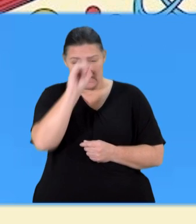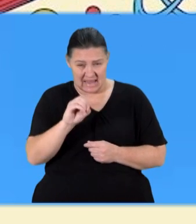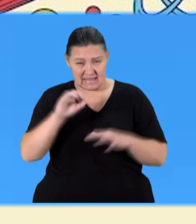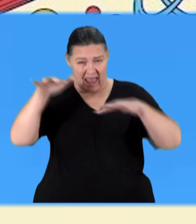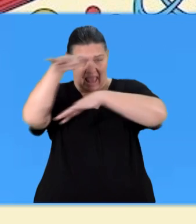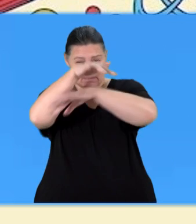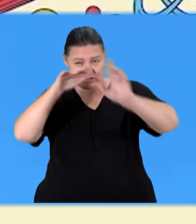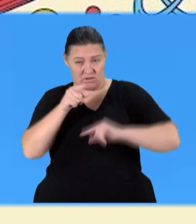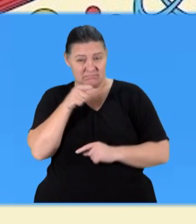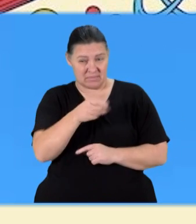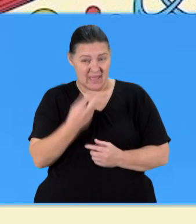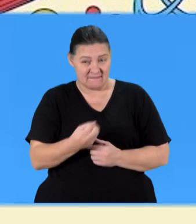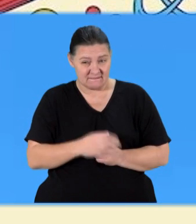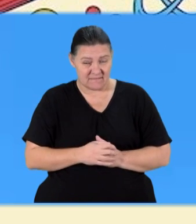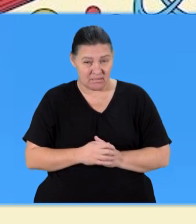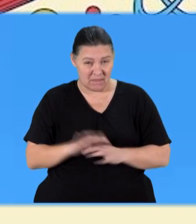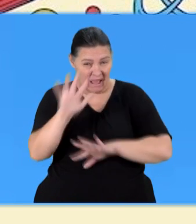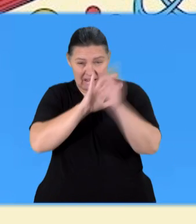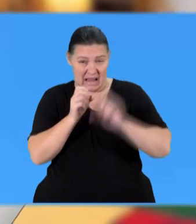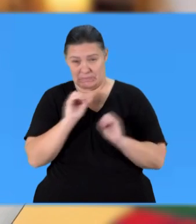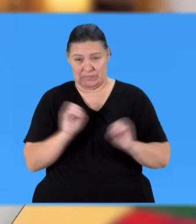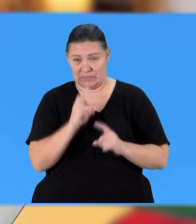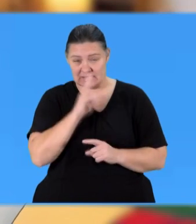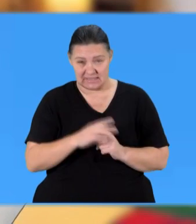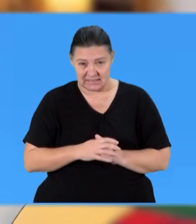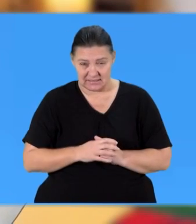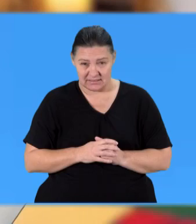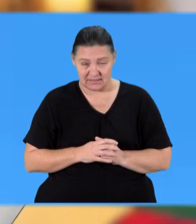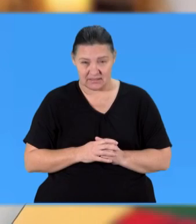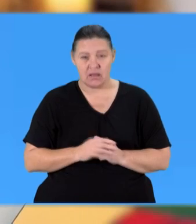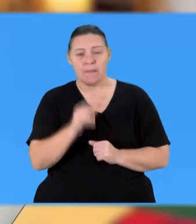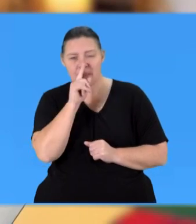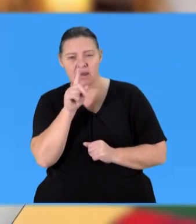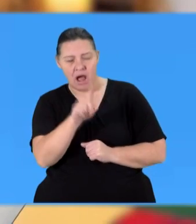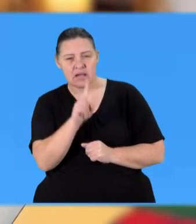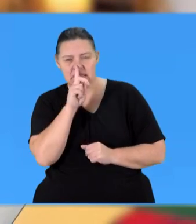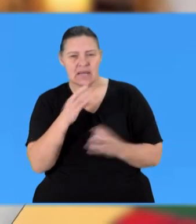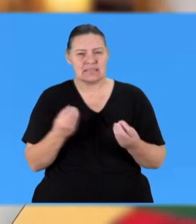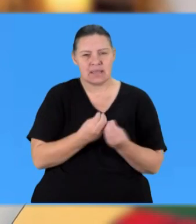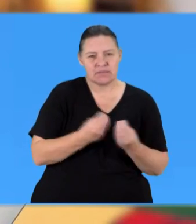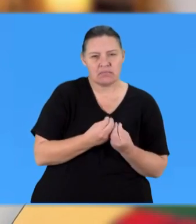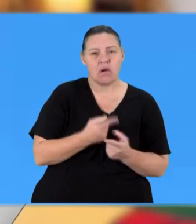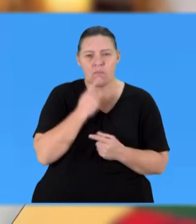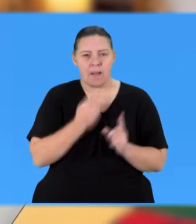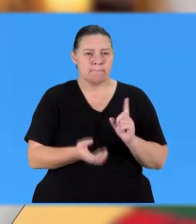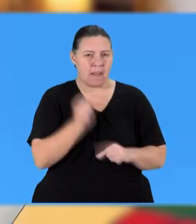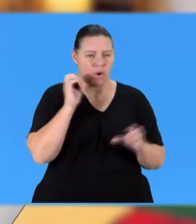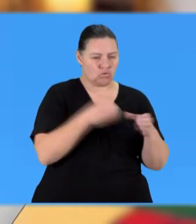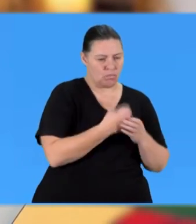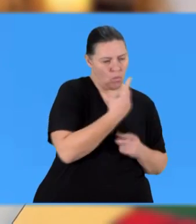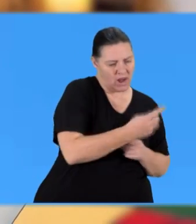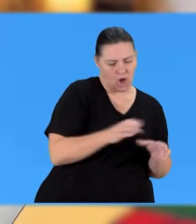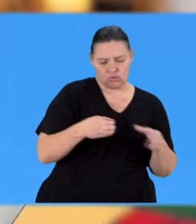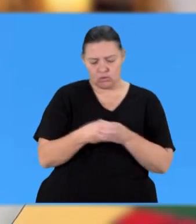atmosphere? So during this lesson, we're going to be looking at how oxygen interacts with substances, especially substances that you find in group